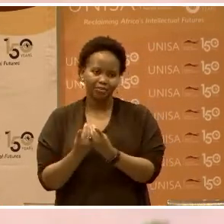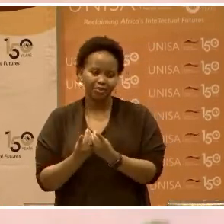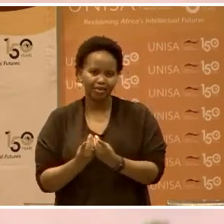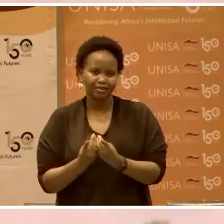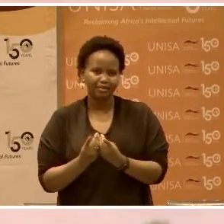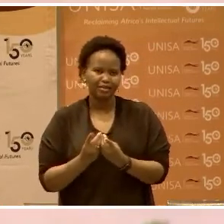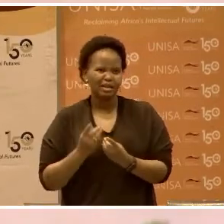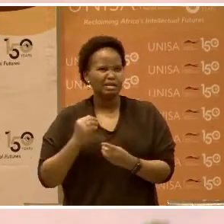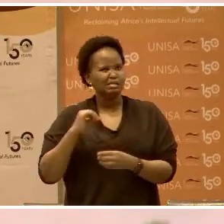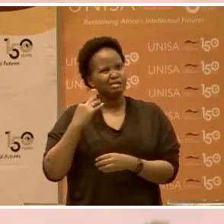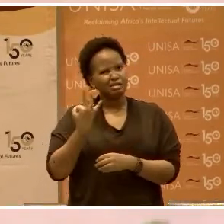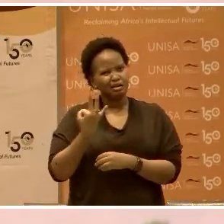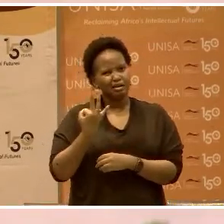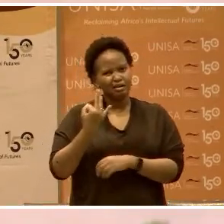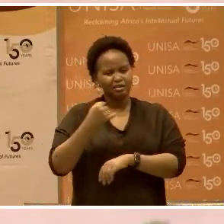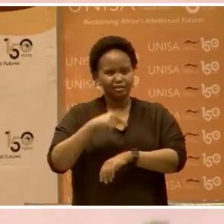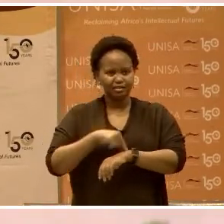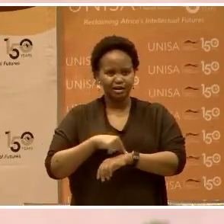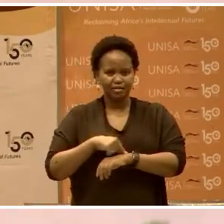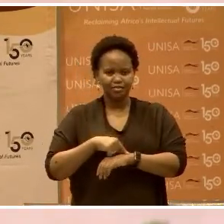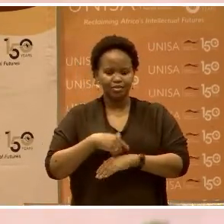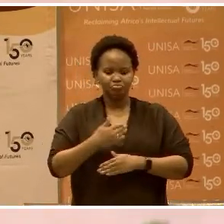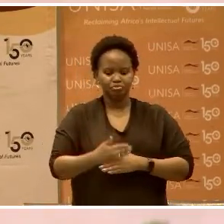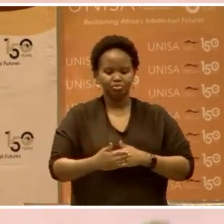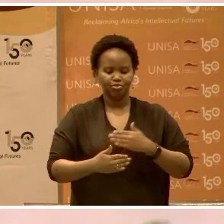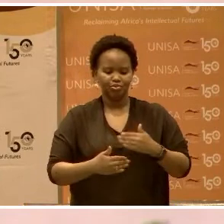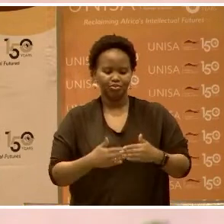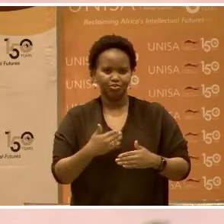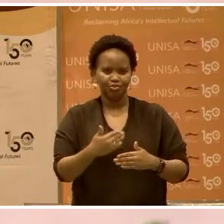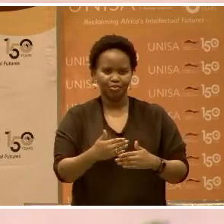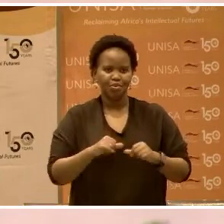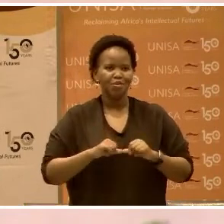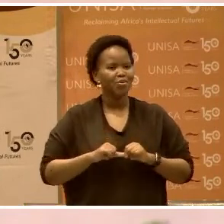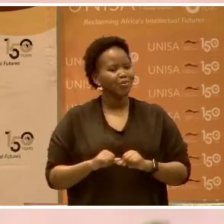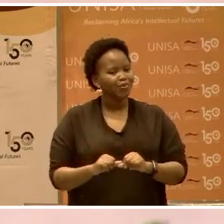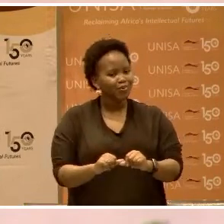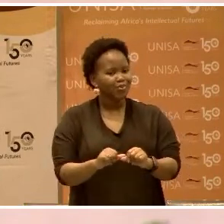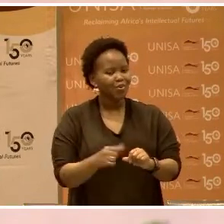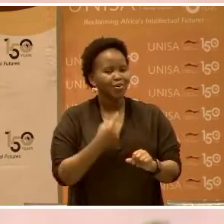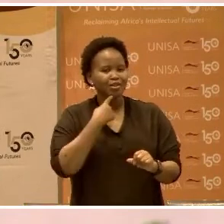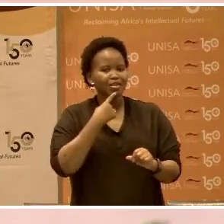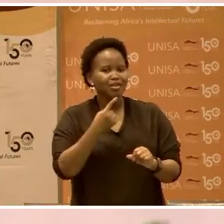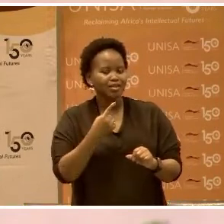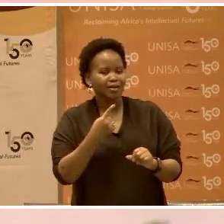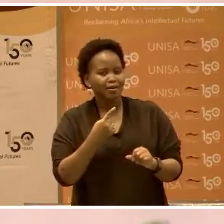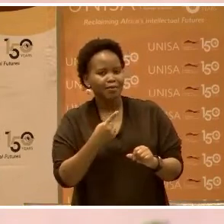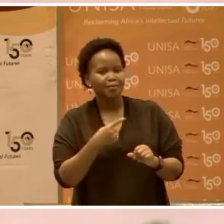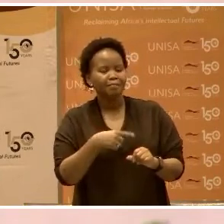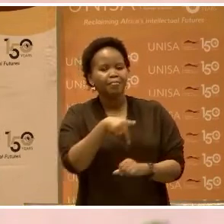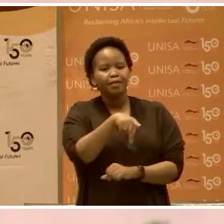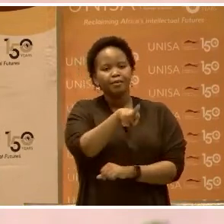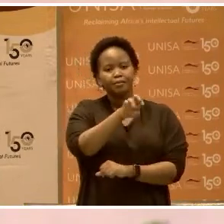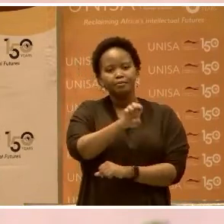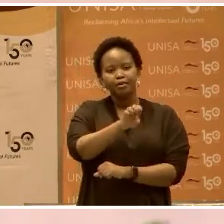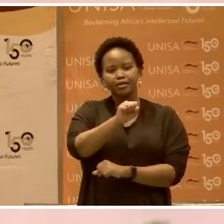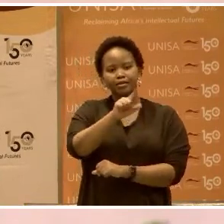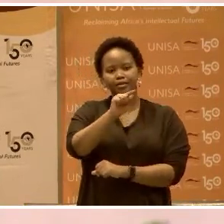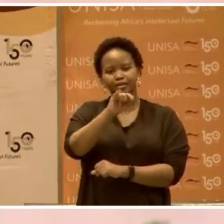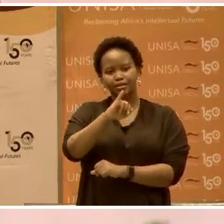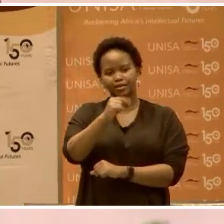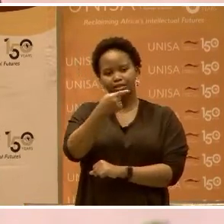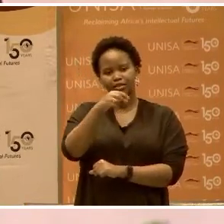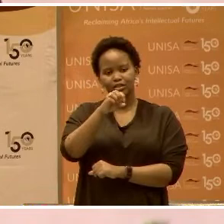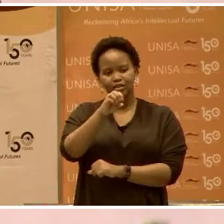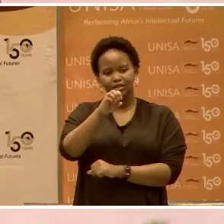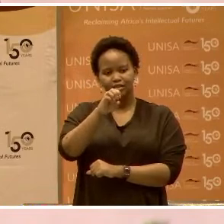times consecutively, Prof. Teller was declared the winner of the prestigious Dr. T.M. Salisu